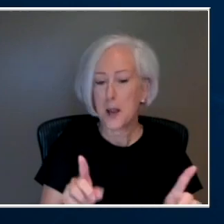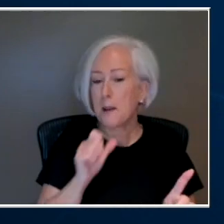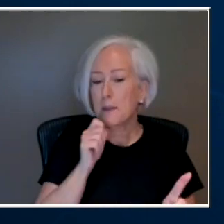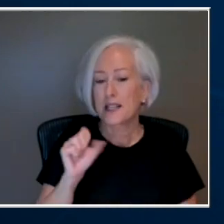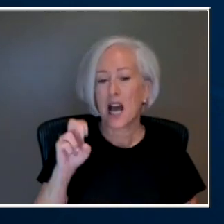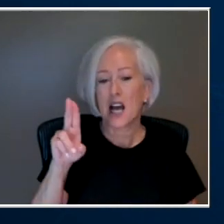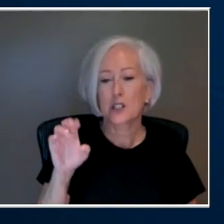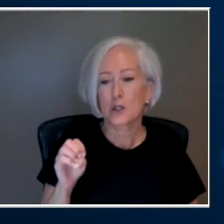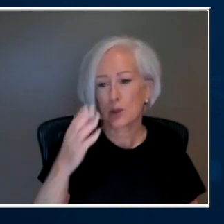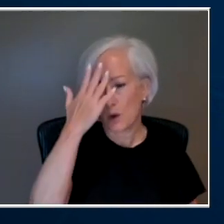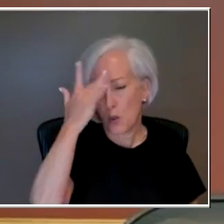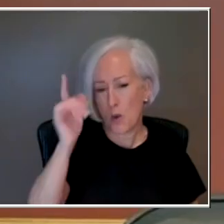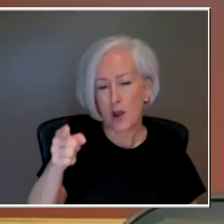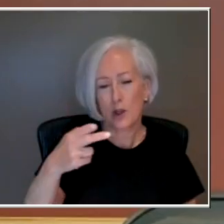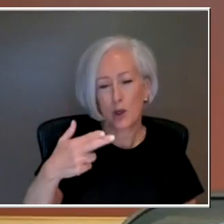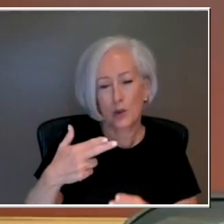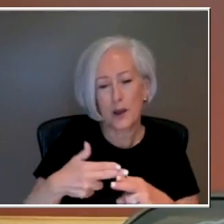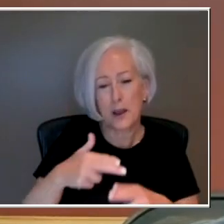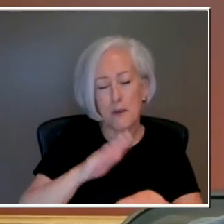on the registry?